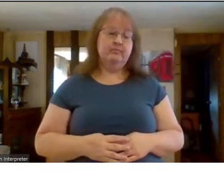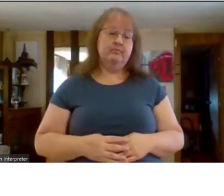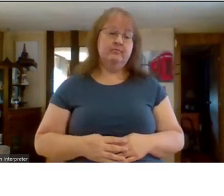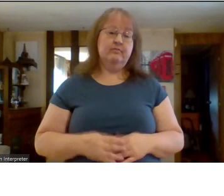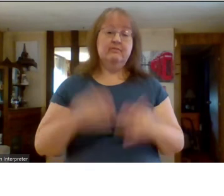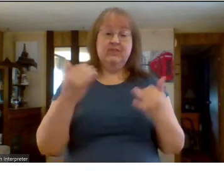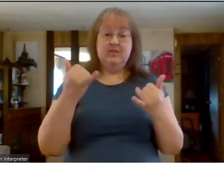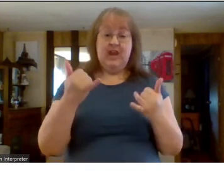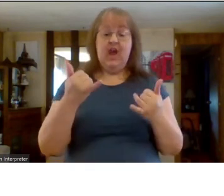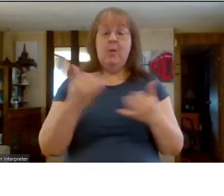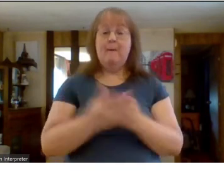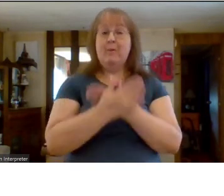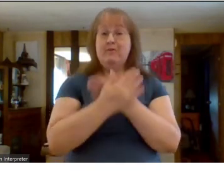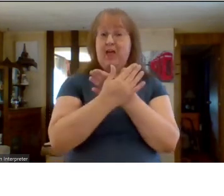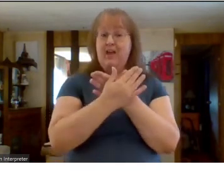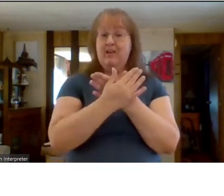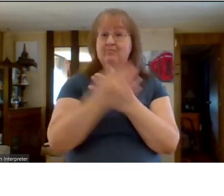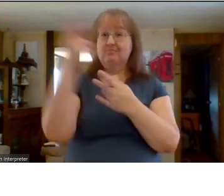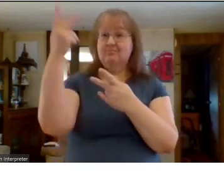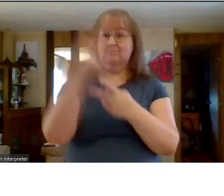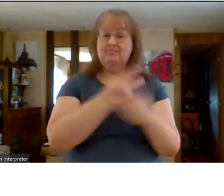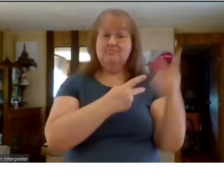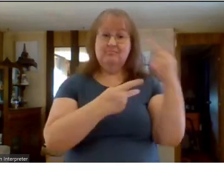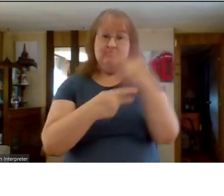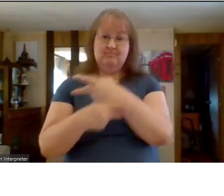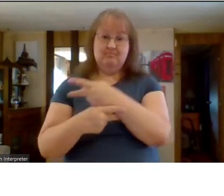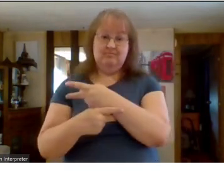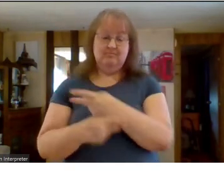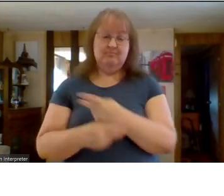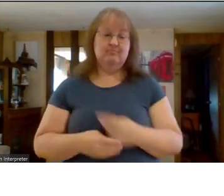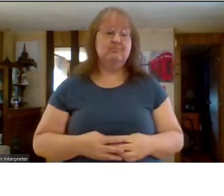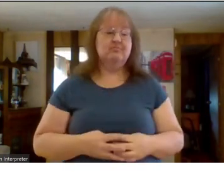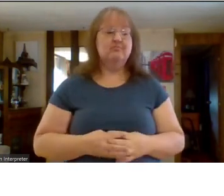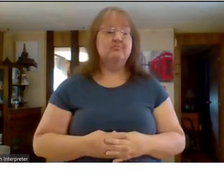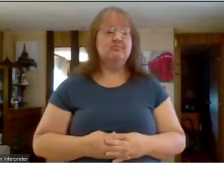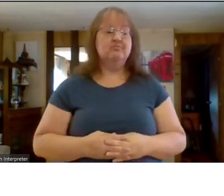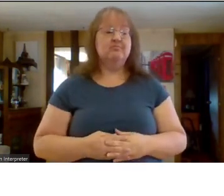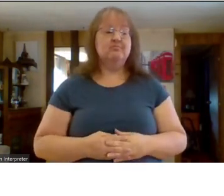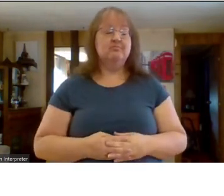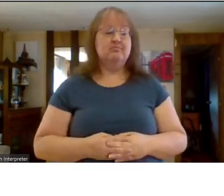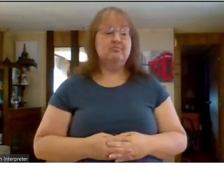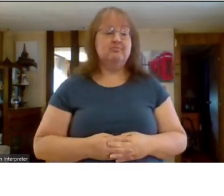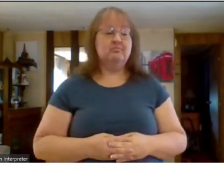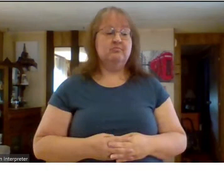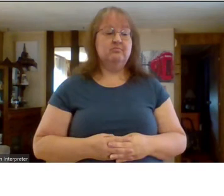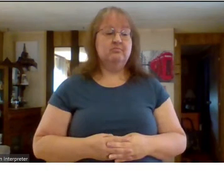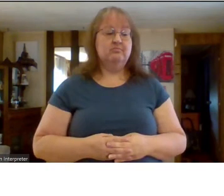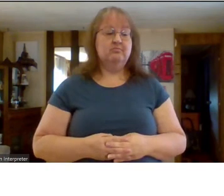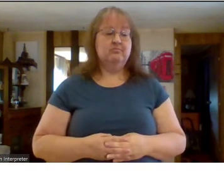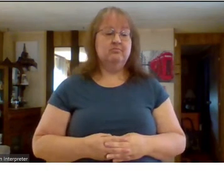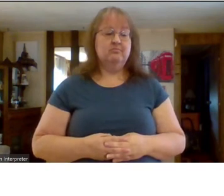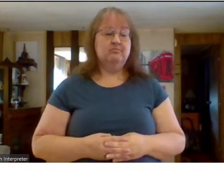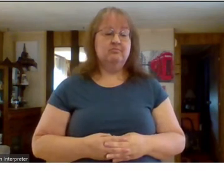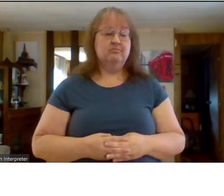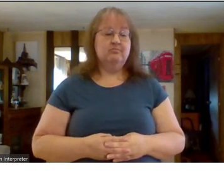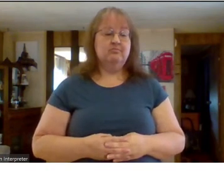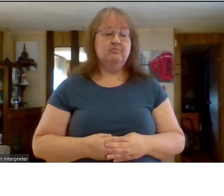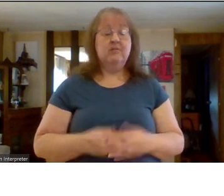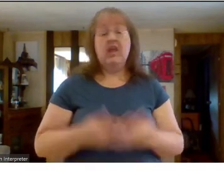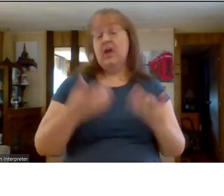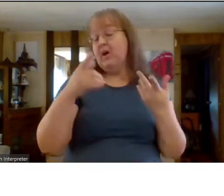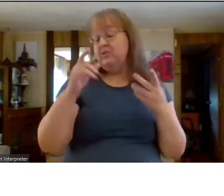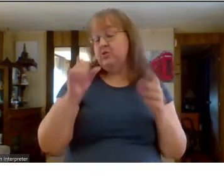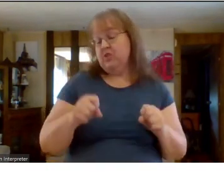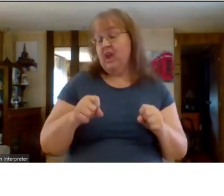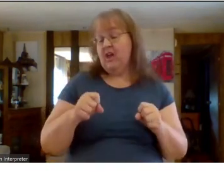54. Okay, so now I'm going to want to do my butterfly method. Okay,